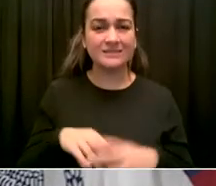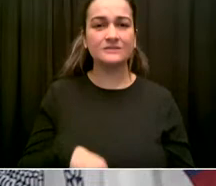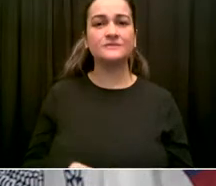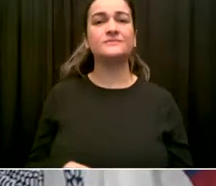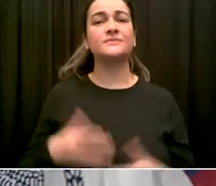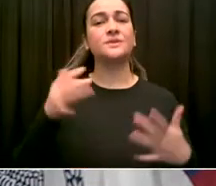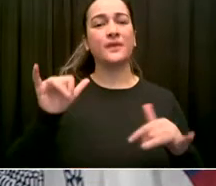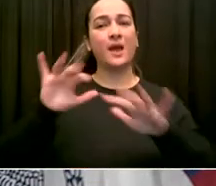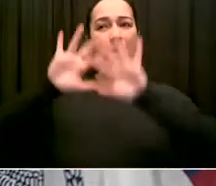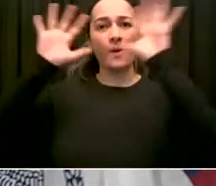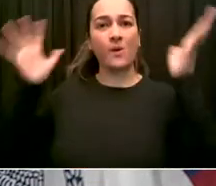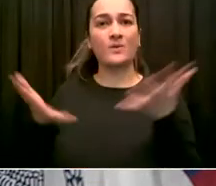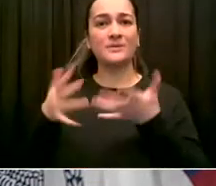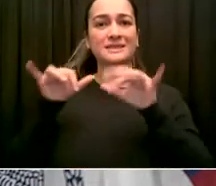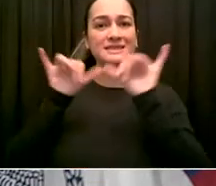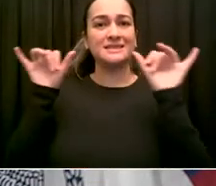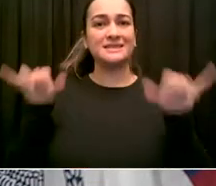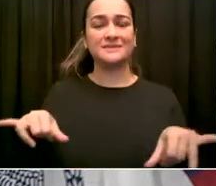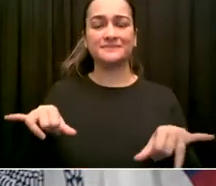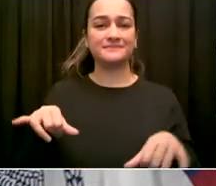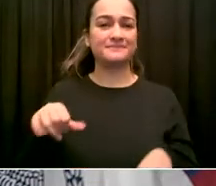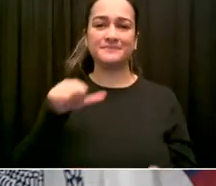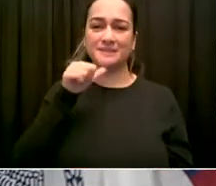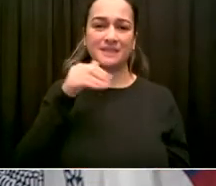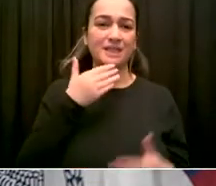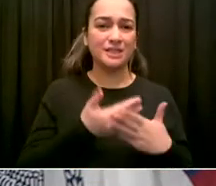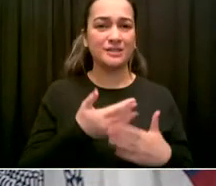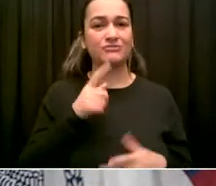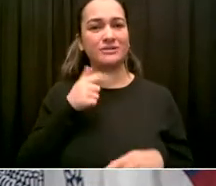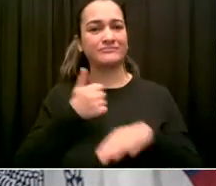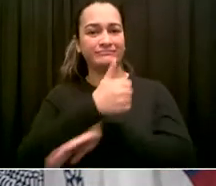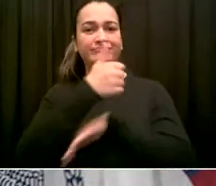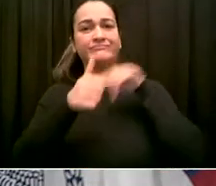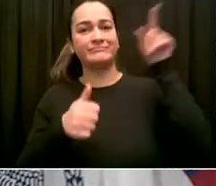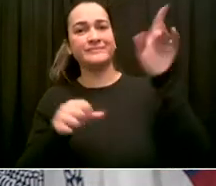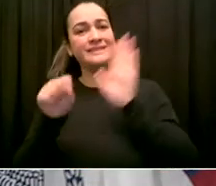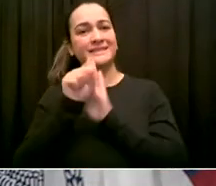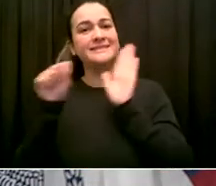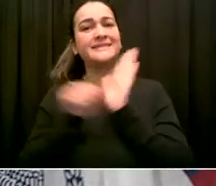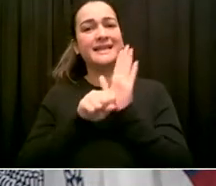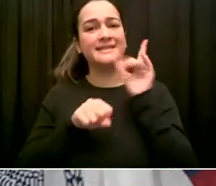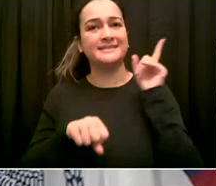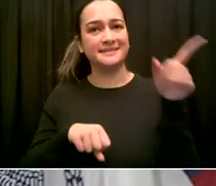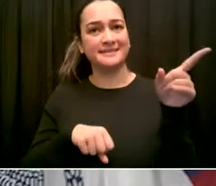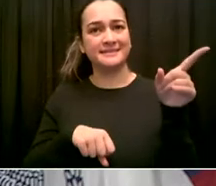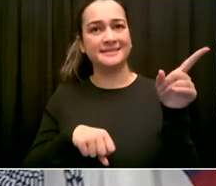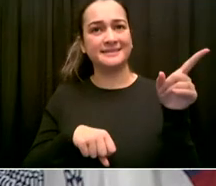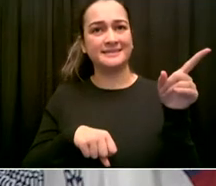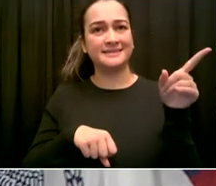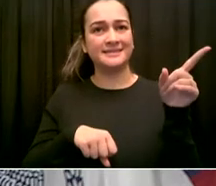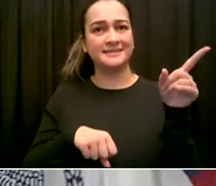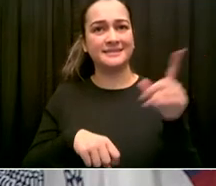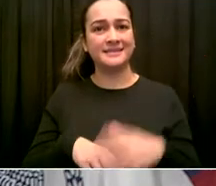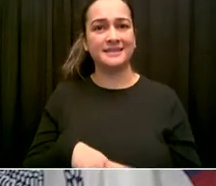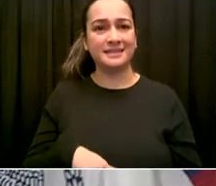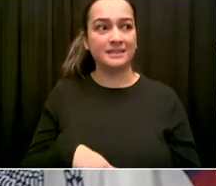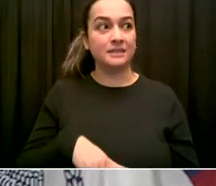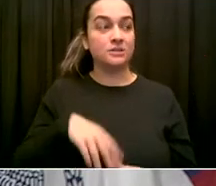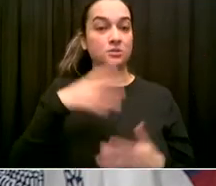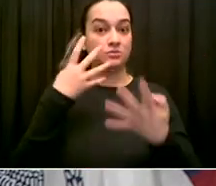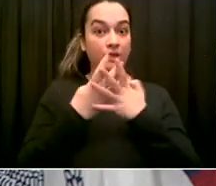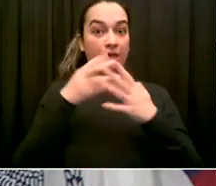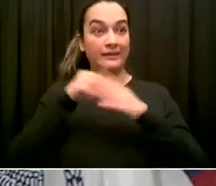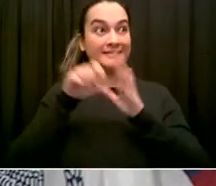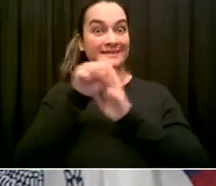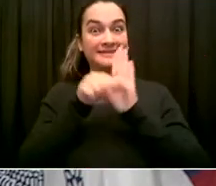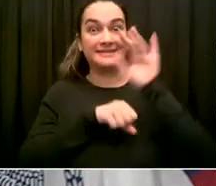and for actually providing the services that will give us a chance of avoiding these horrible situations. Go